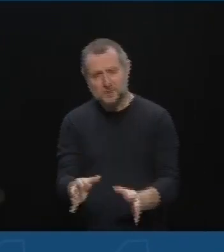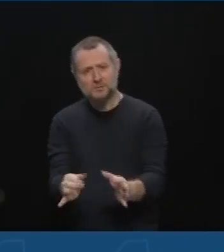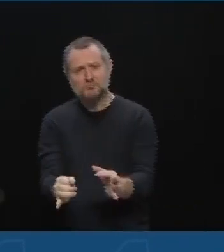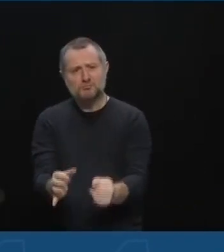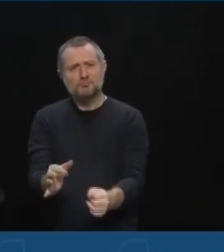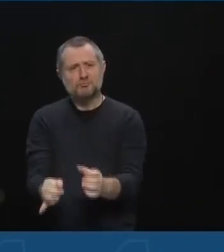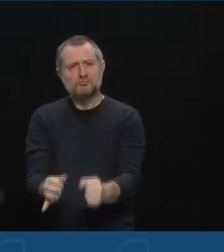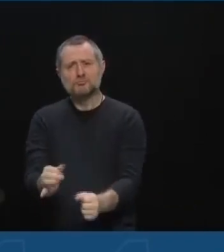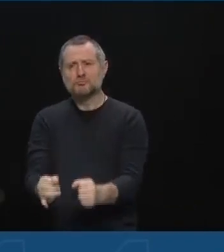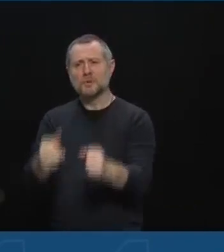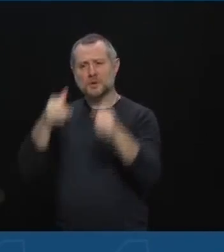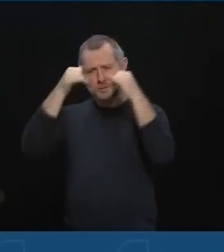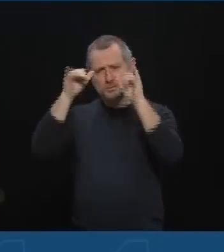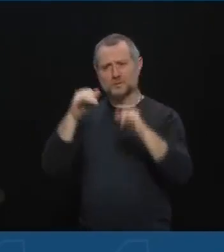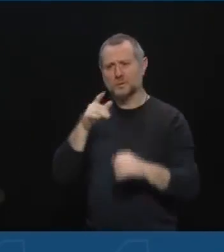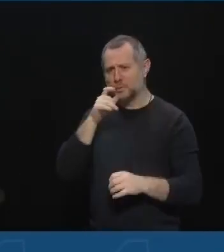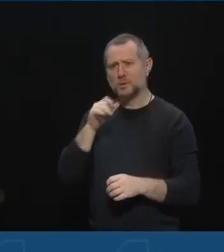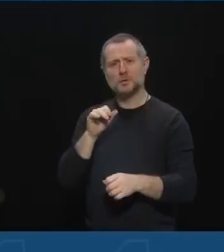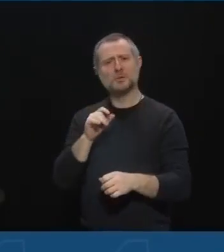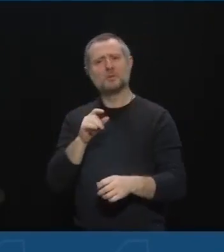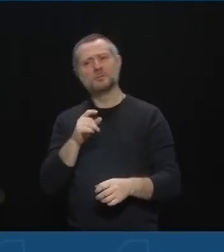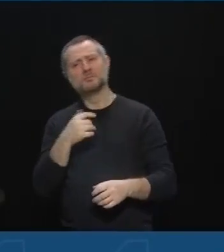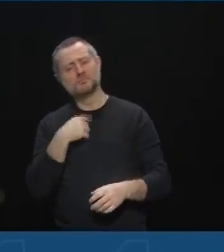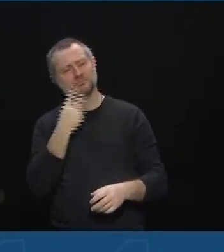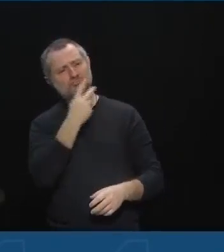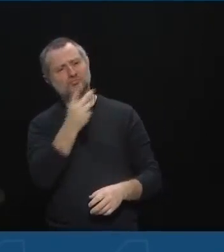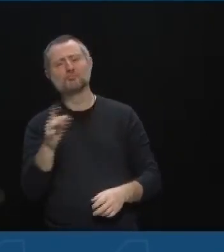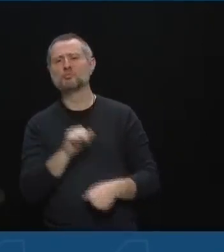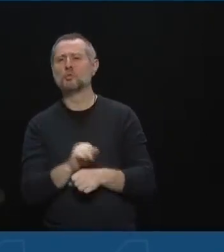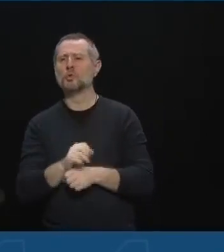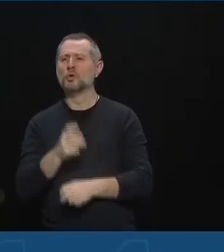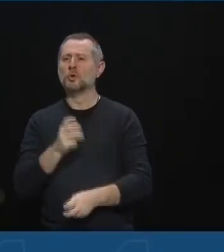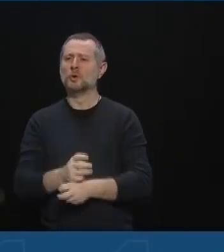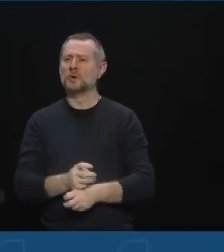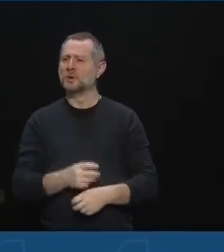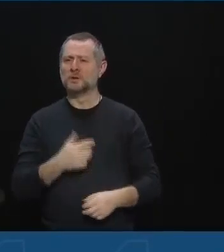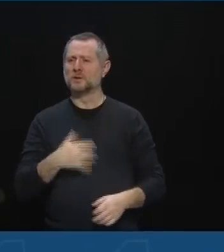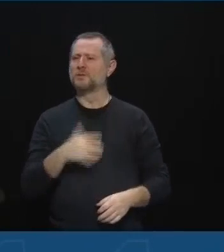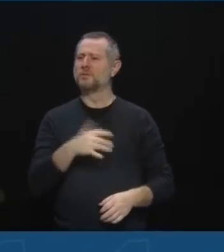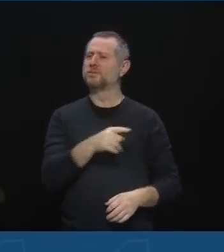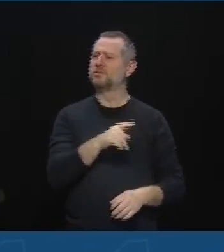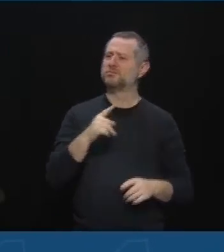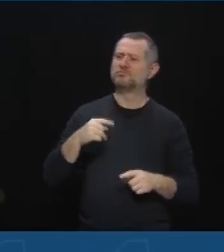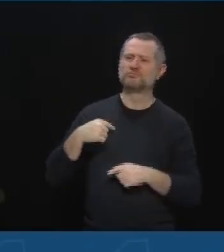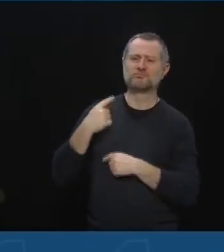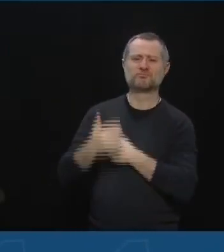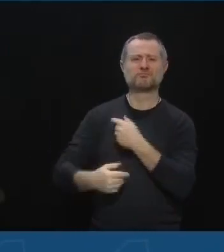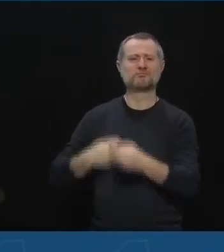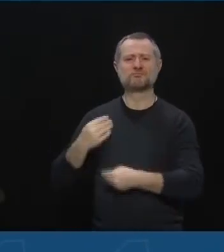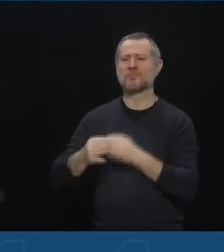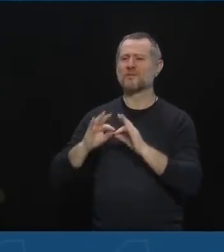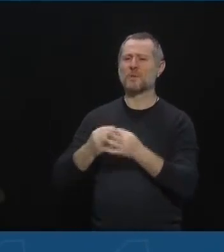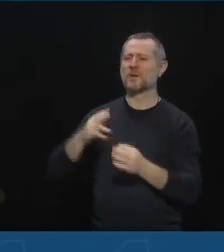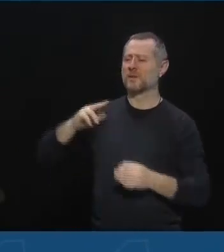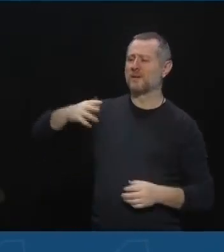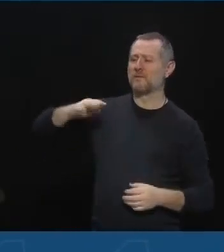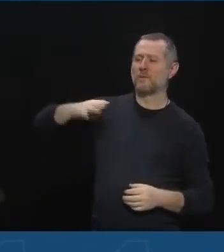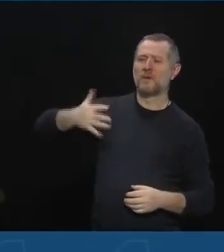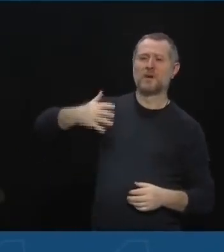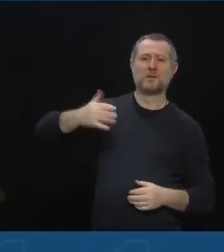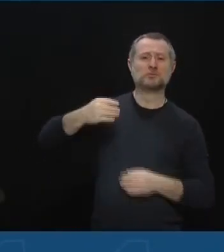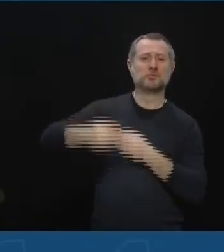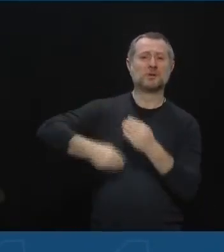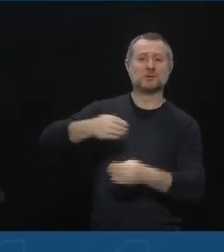more of the hardworking individuals. Sometimes it's, you know, the third, fourth, fifth generation farmer, and we need them to survive because they're part of